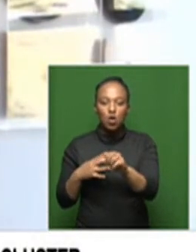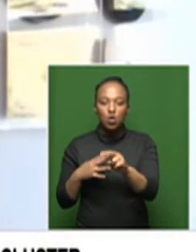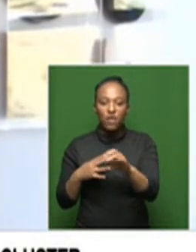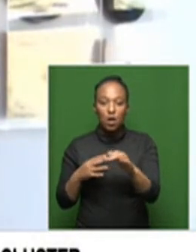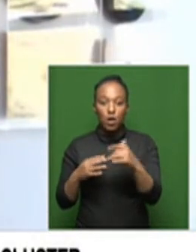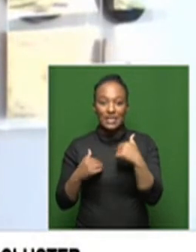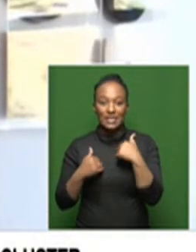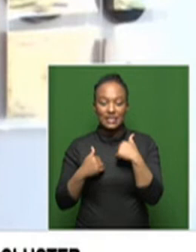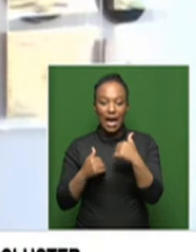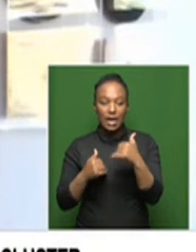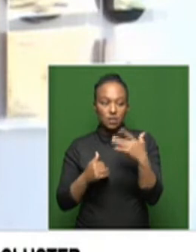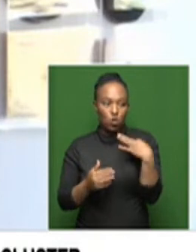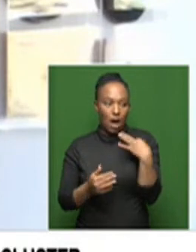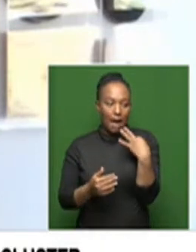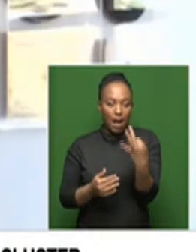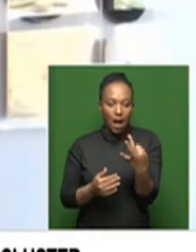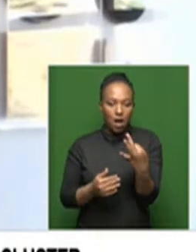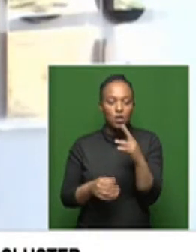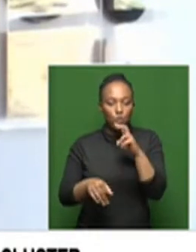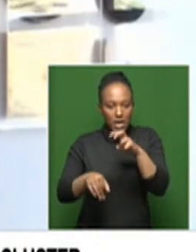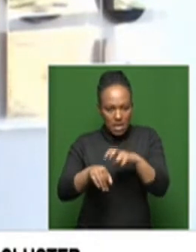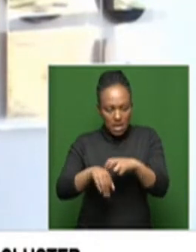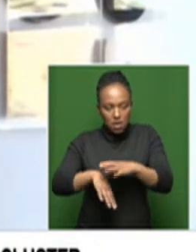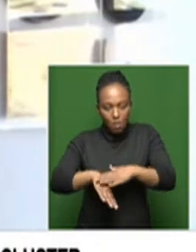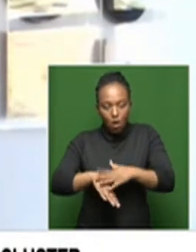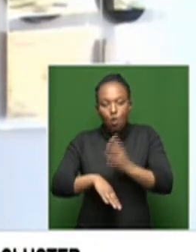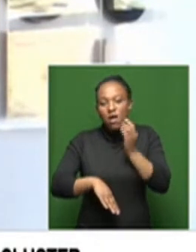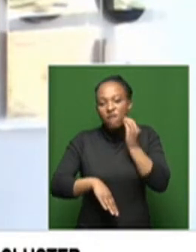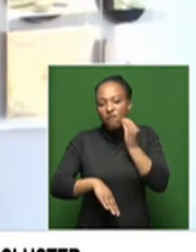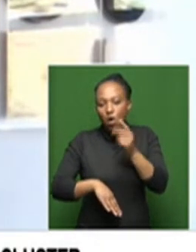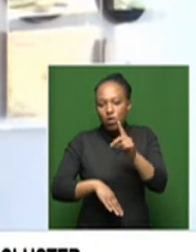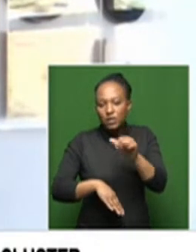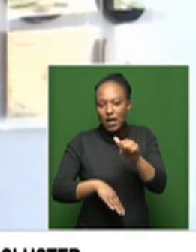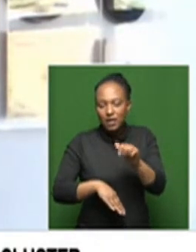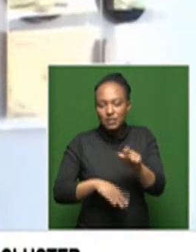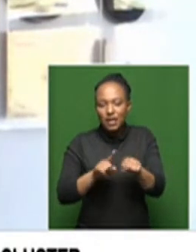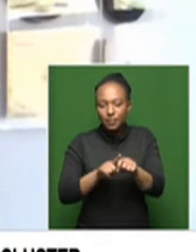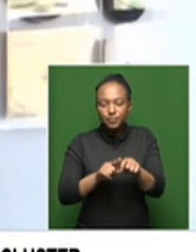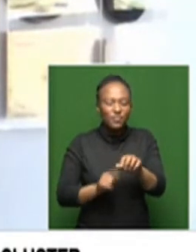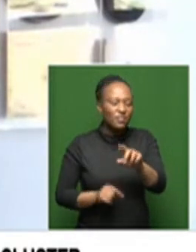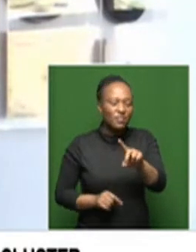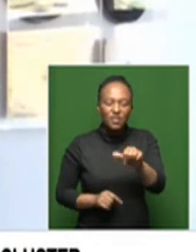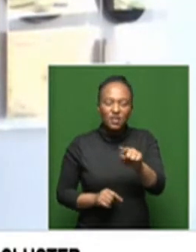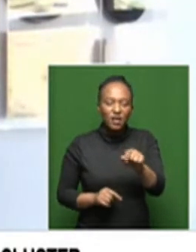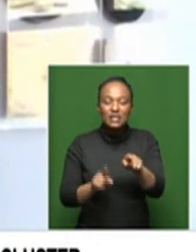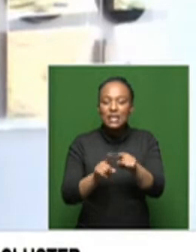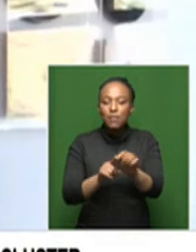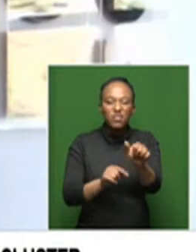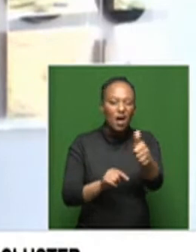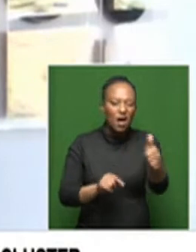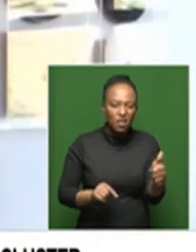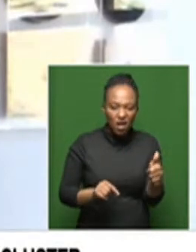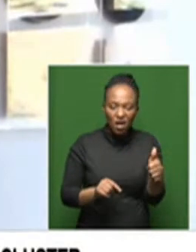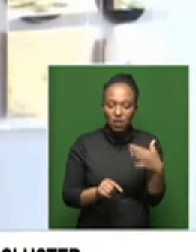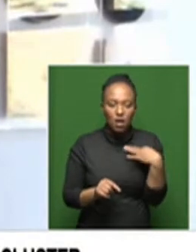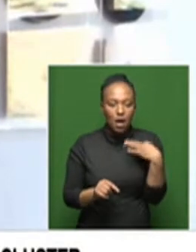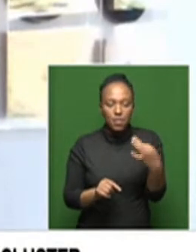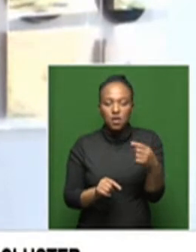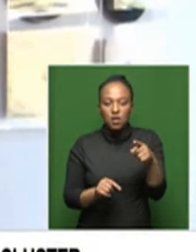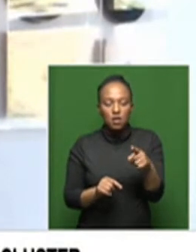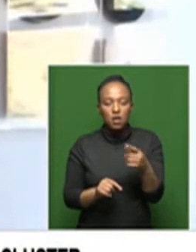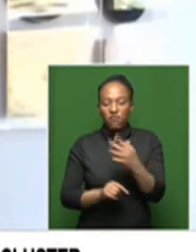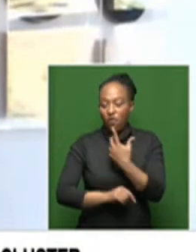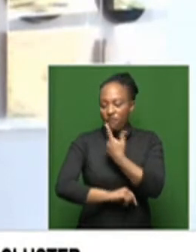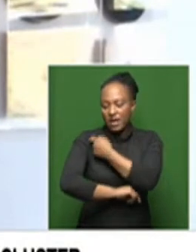And so there's been ongoing dialogue with the Sinovac applicants, as with the Sputnik, in fact, as with all the applicants for these vaccines. It's